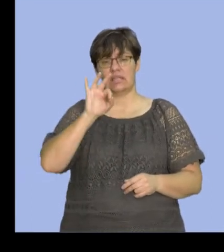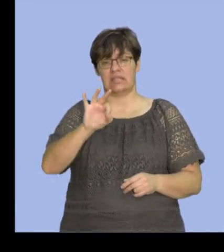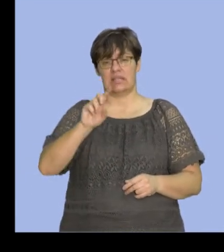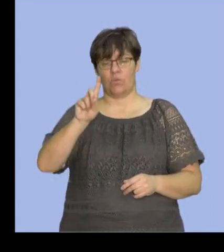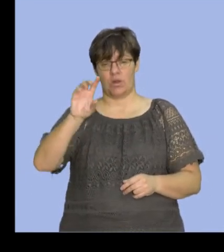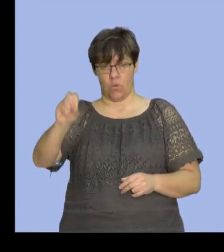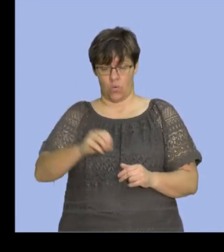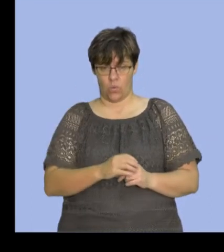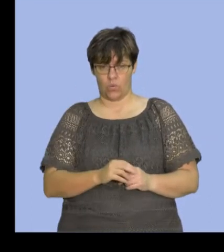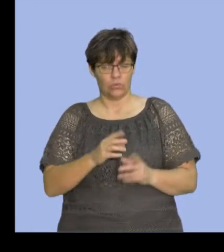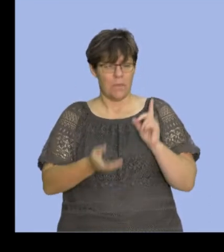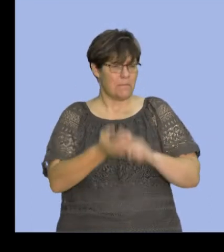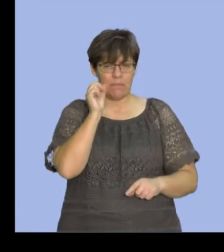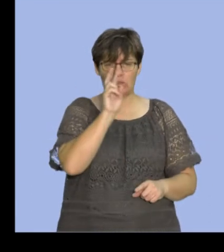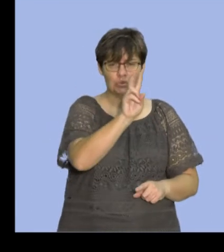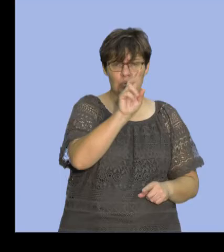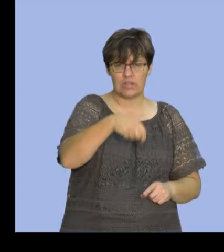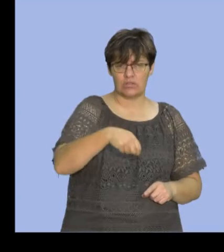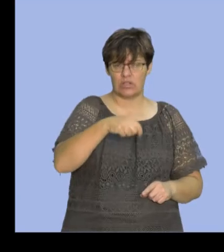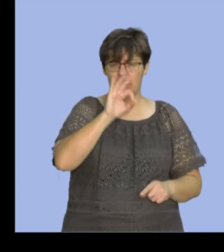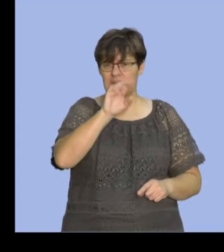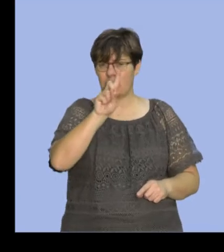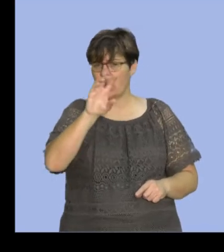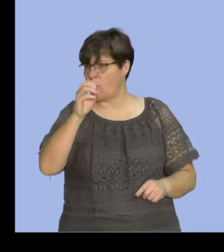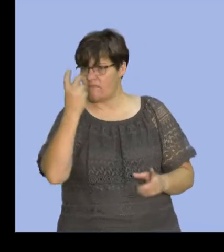2,310. Let's find the 2,310 firstly.